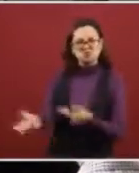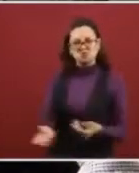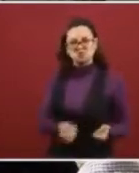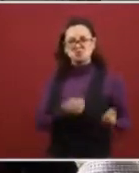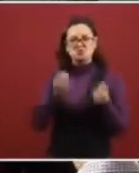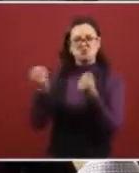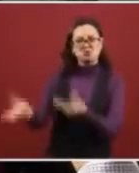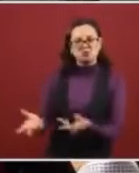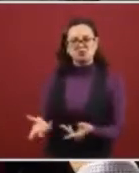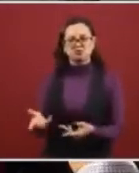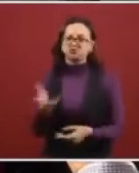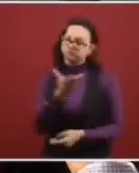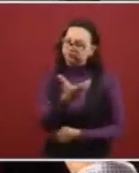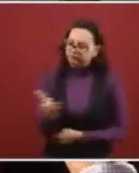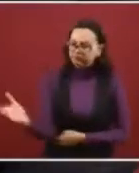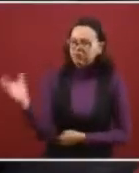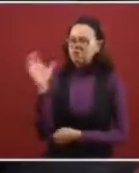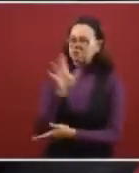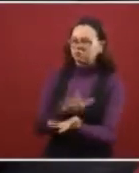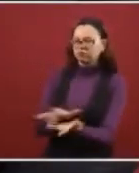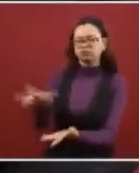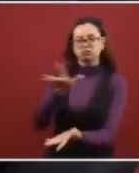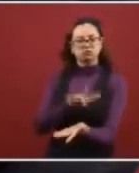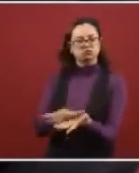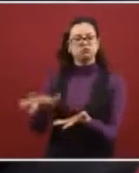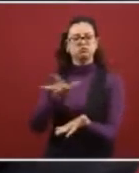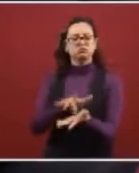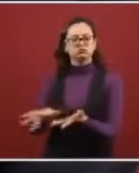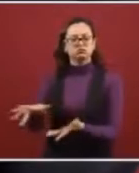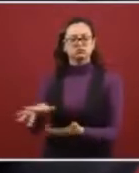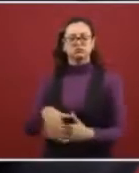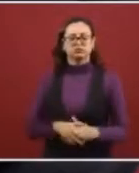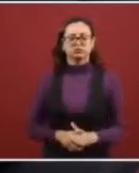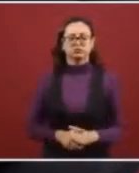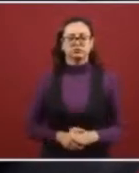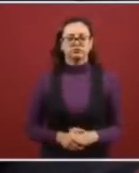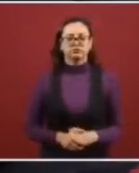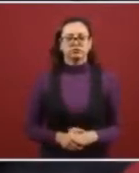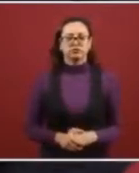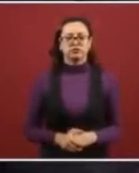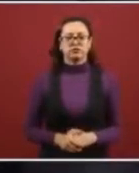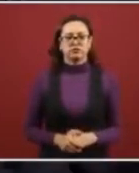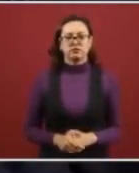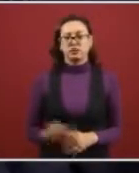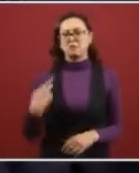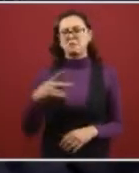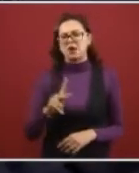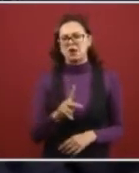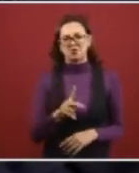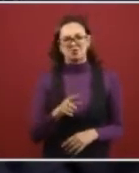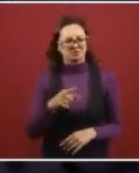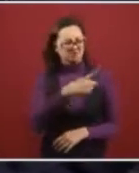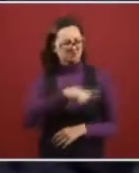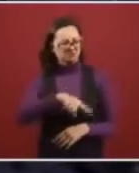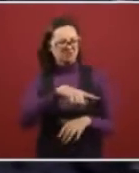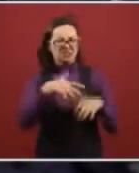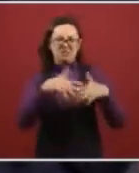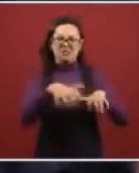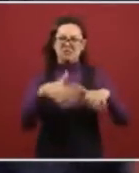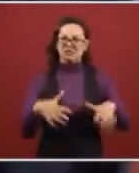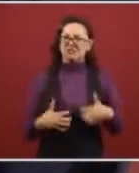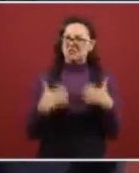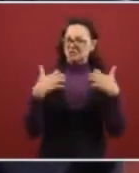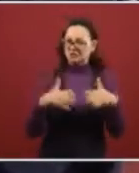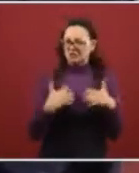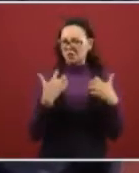delivered a los campesinos. To the field workers. Or, ¿qué es lo que sucede? Farmers. Que no están